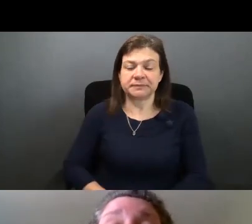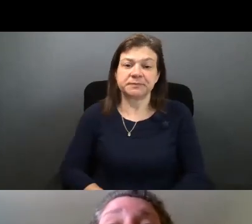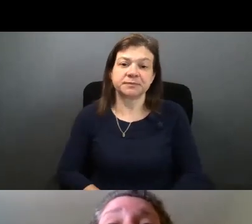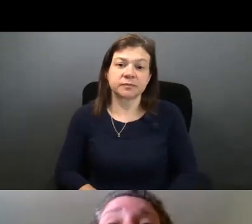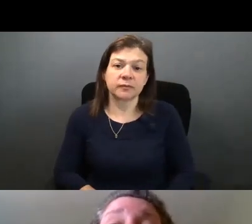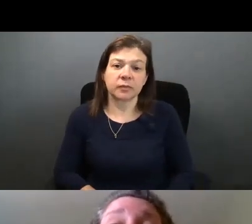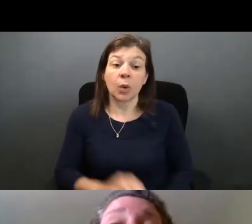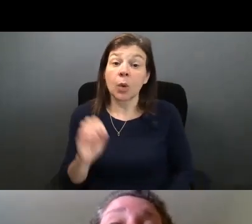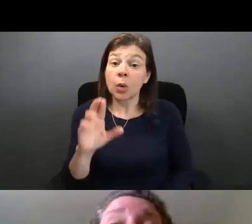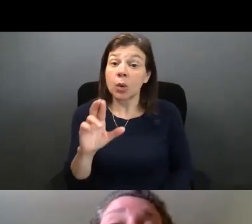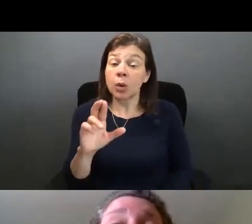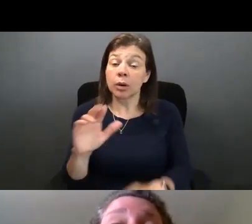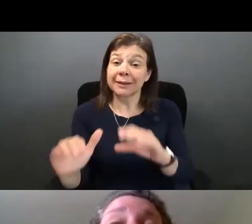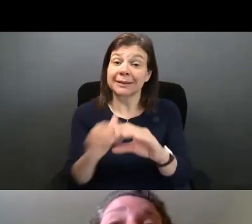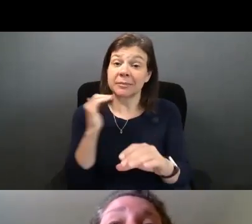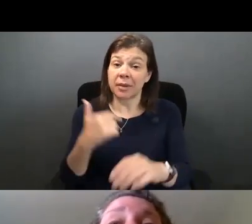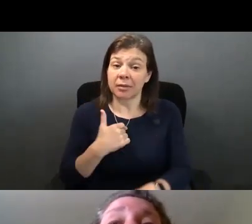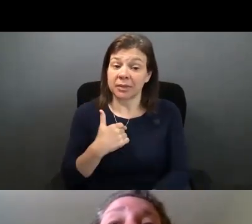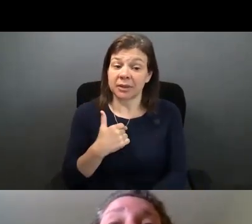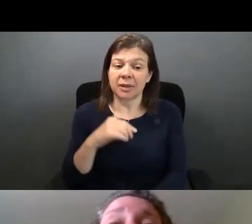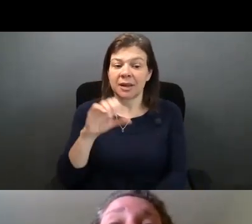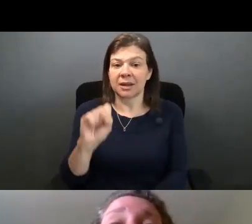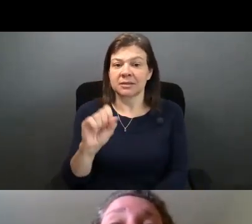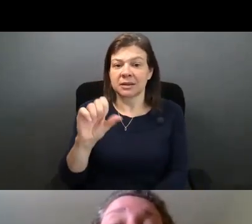202-416-8847 or emailing me at